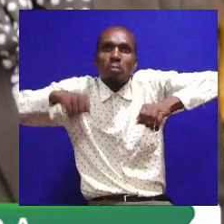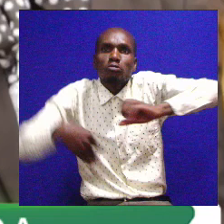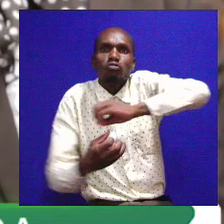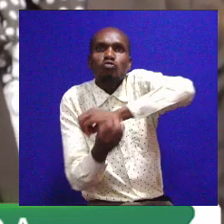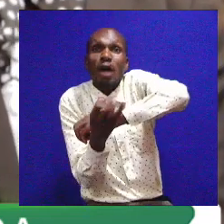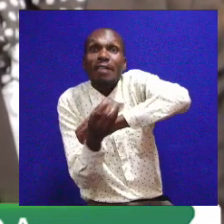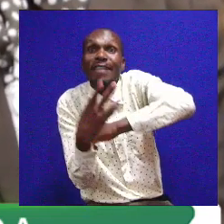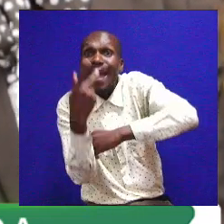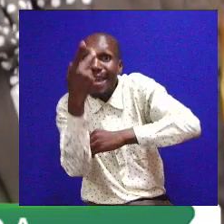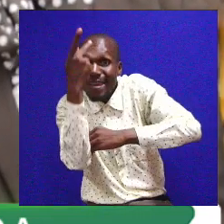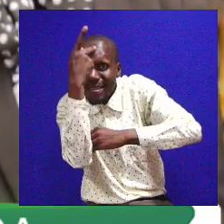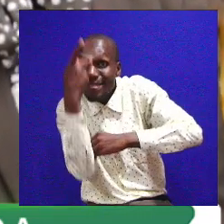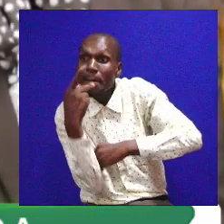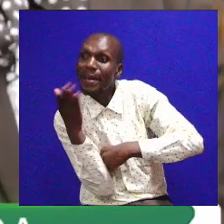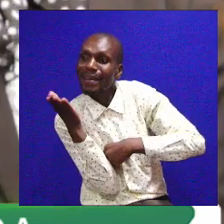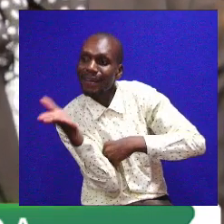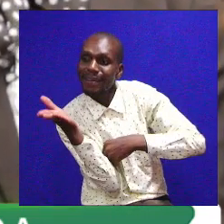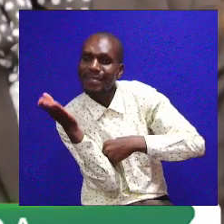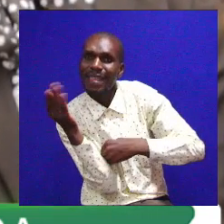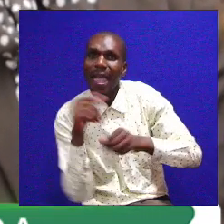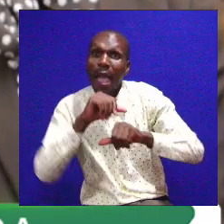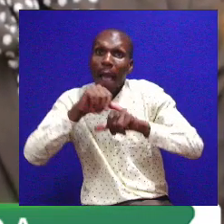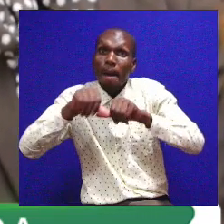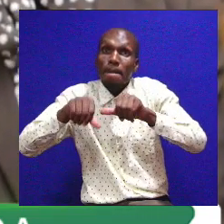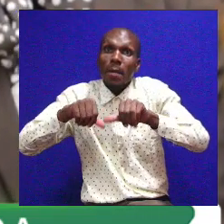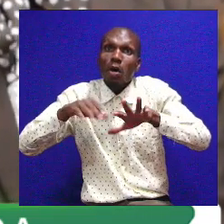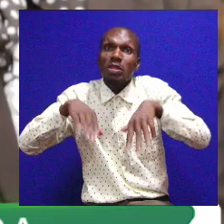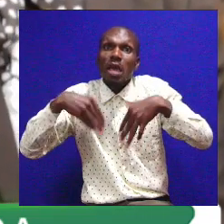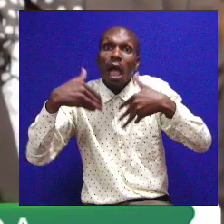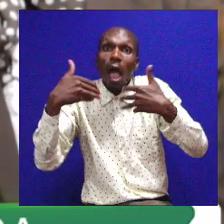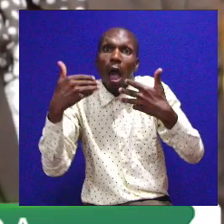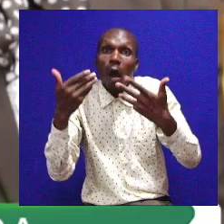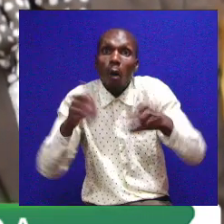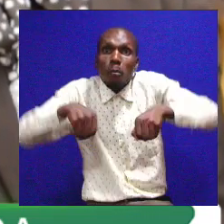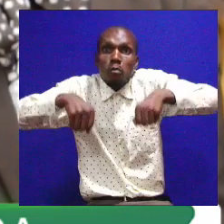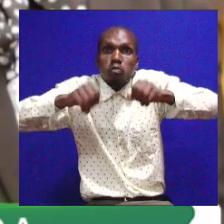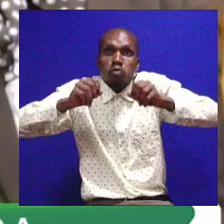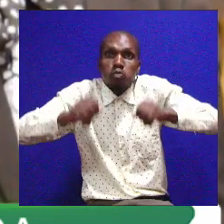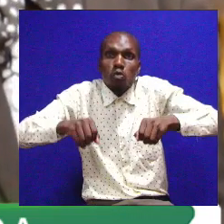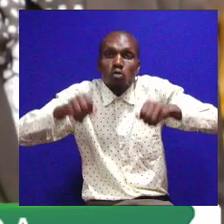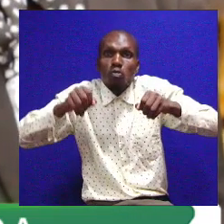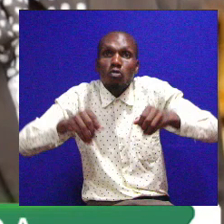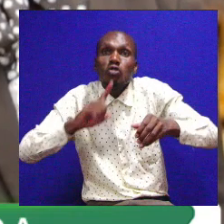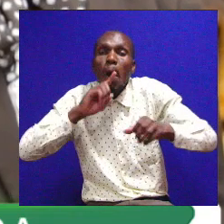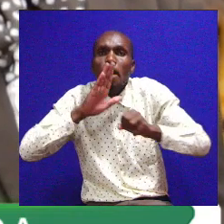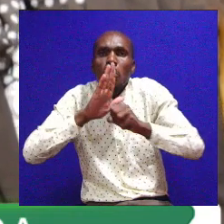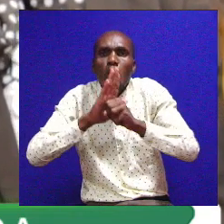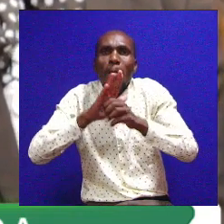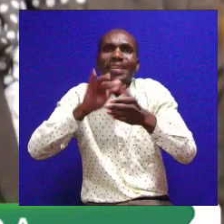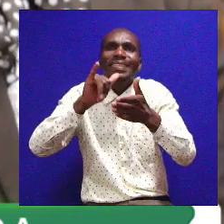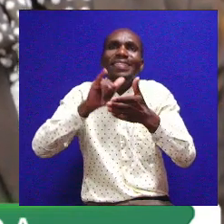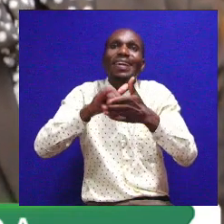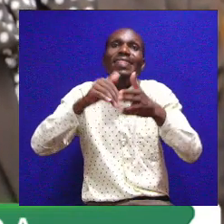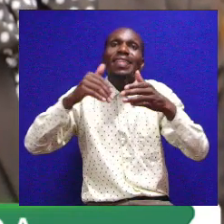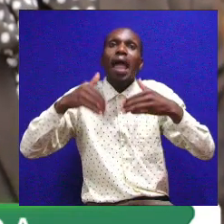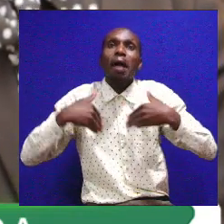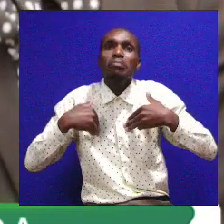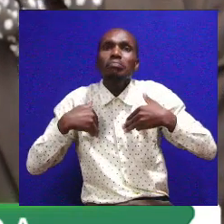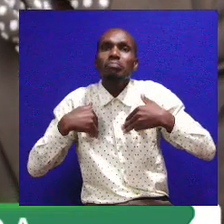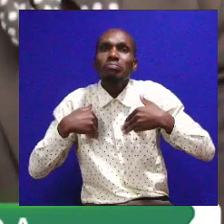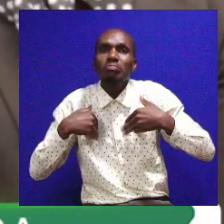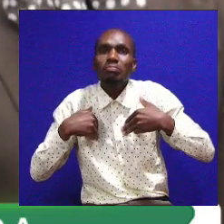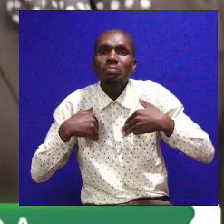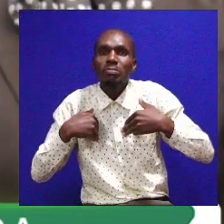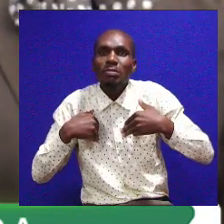parents about how they are supposed to ensure that they take the checks to